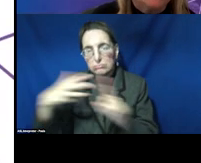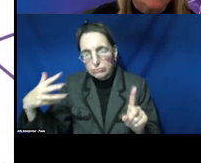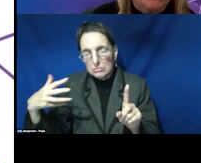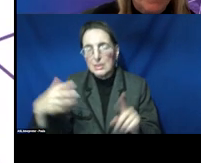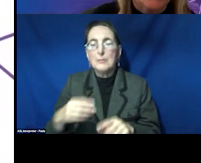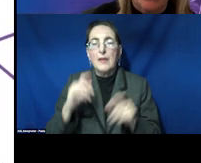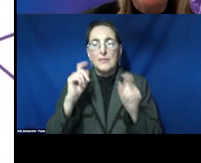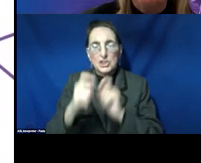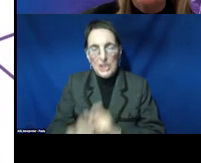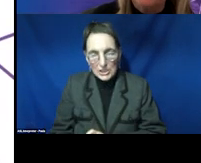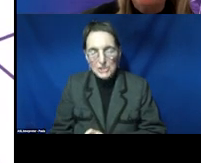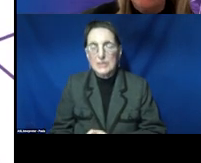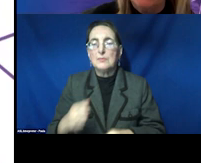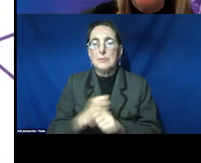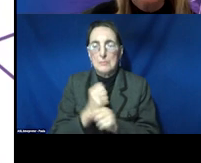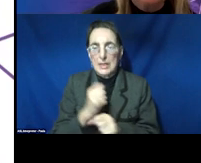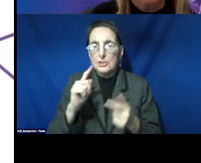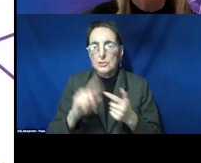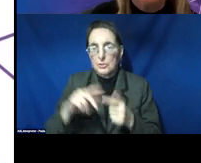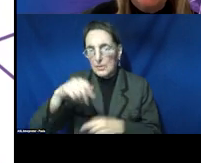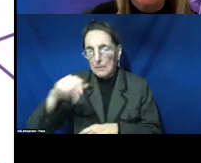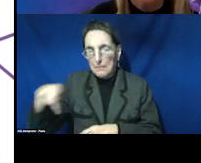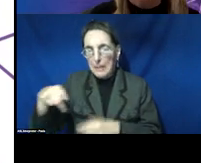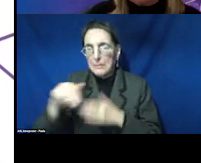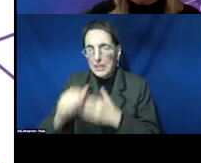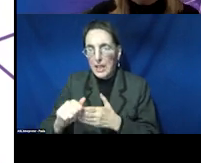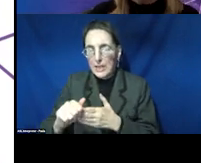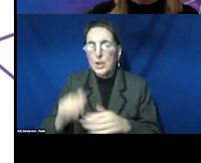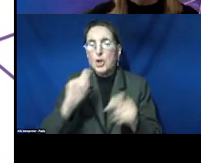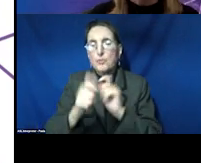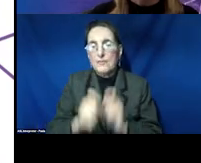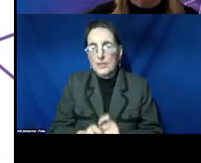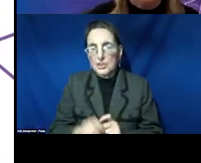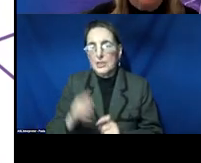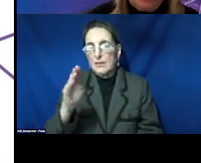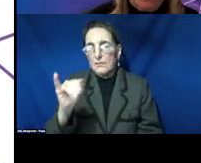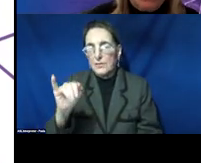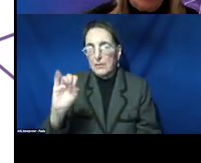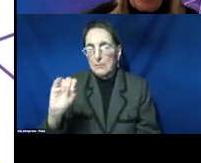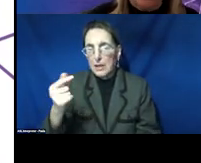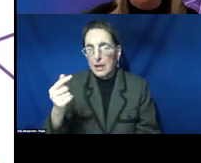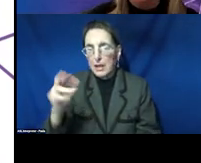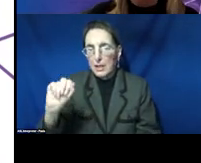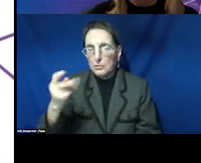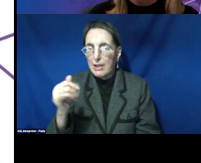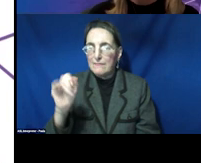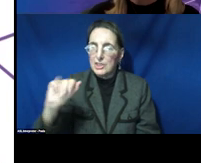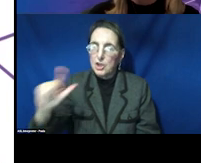been made to the PAP guide. So revision of the biographical sketch and current and pending support.